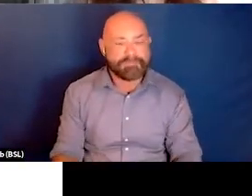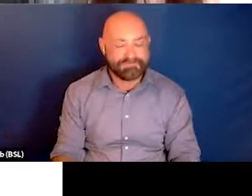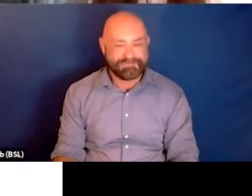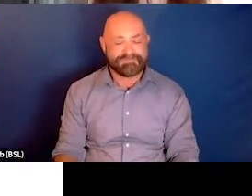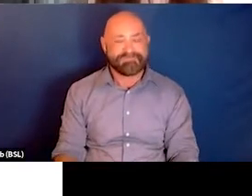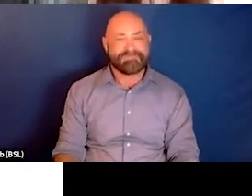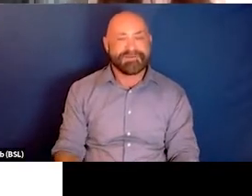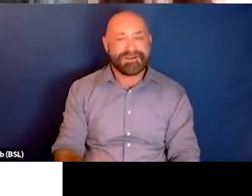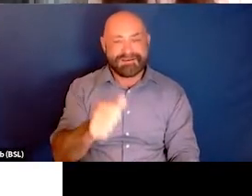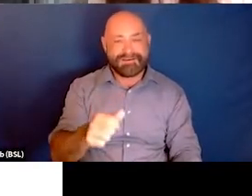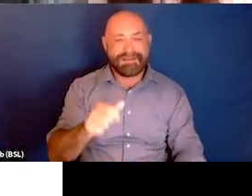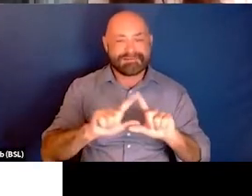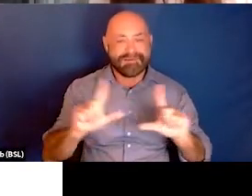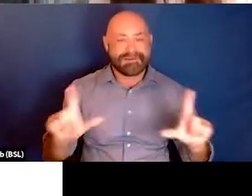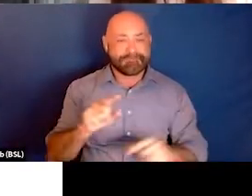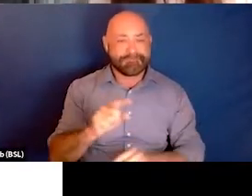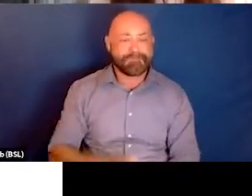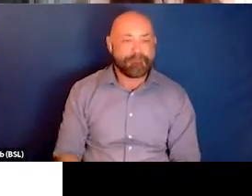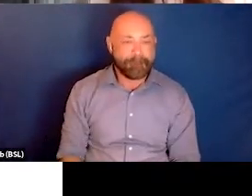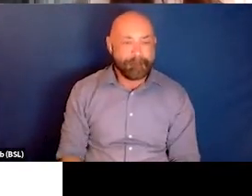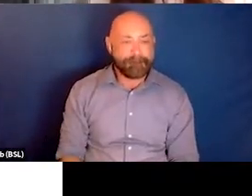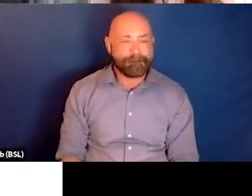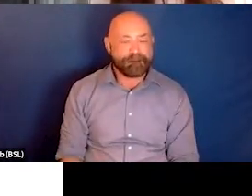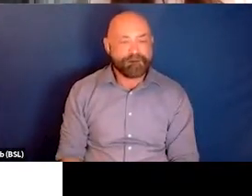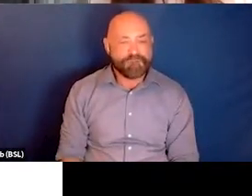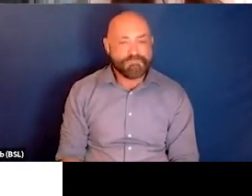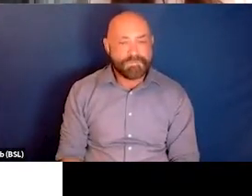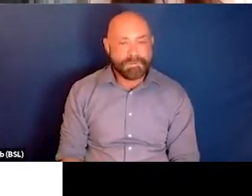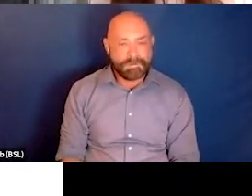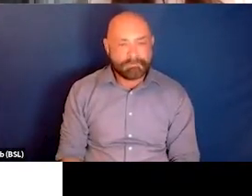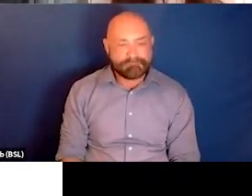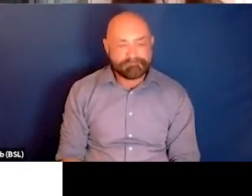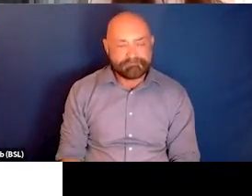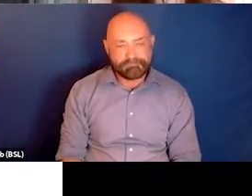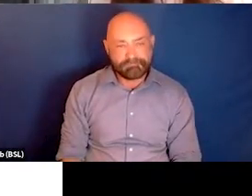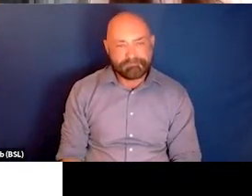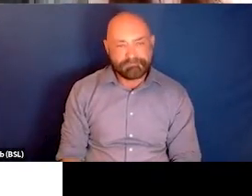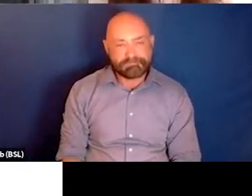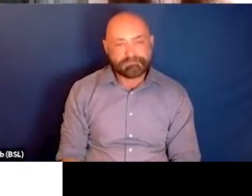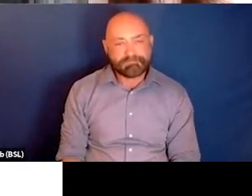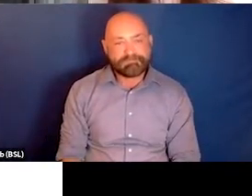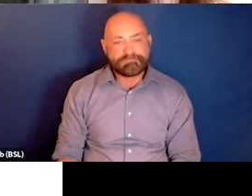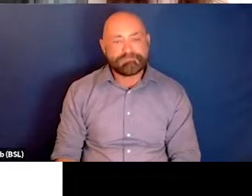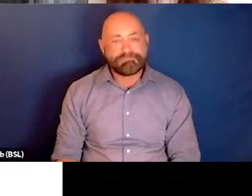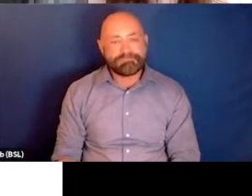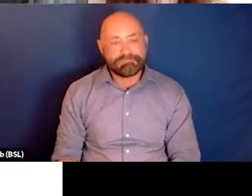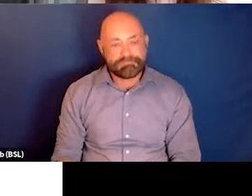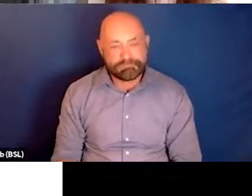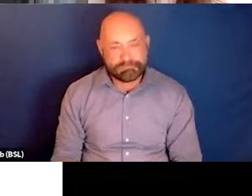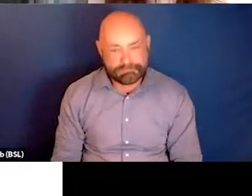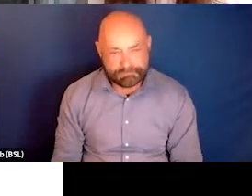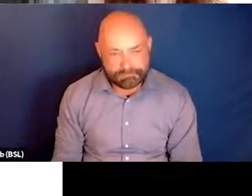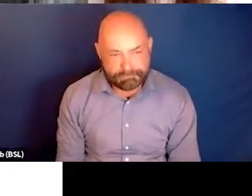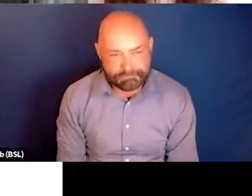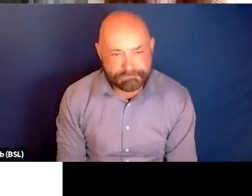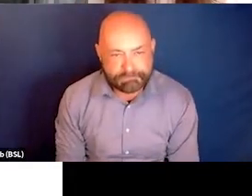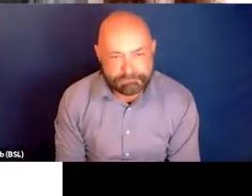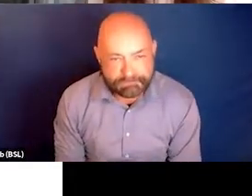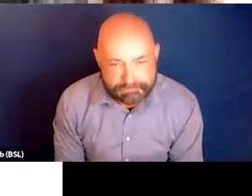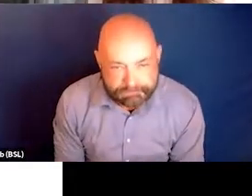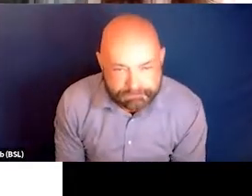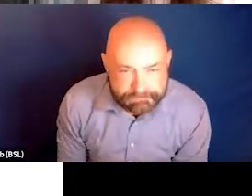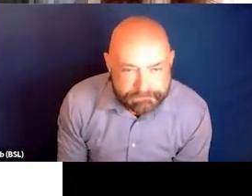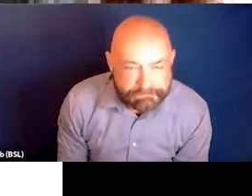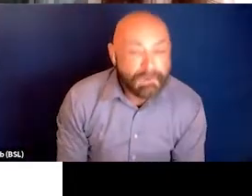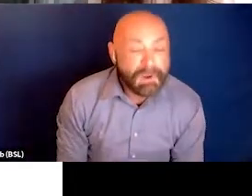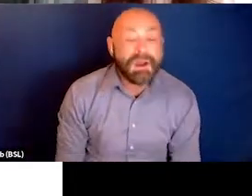please. So these challenges are complex, but family hubs can offer some solutions by focusing on, firstly,